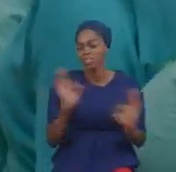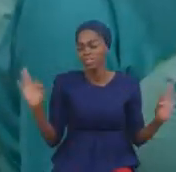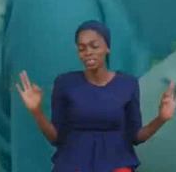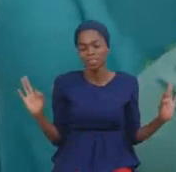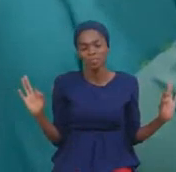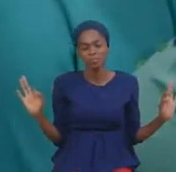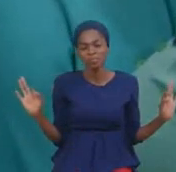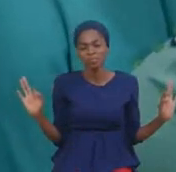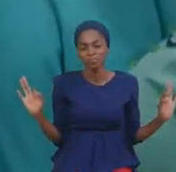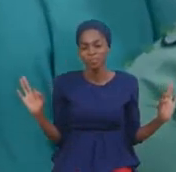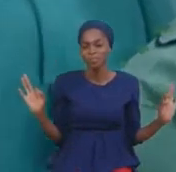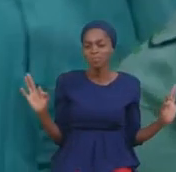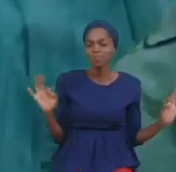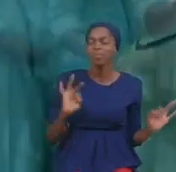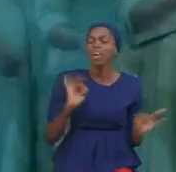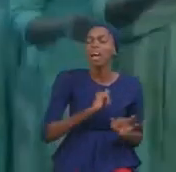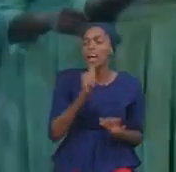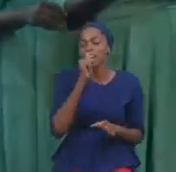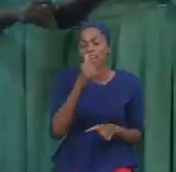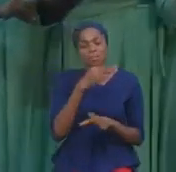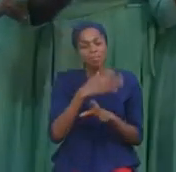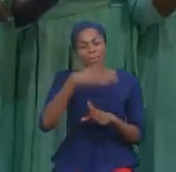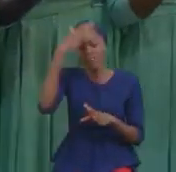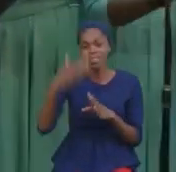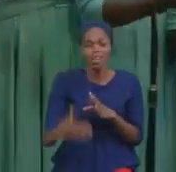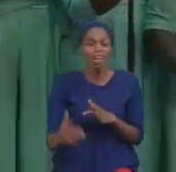my pain. I'm totally free.